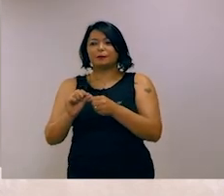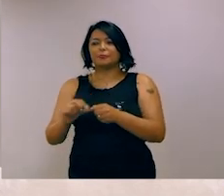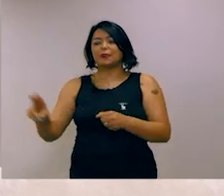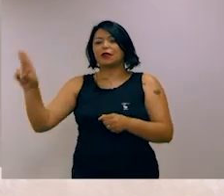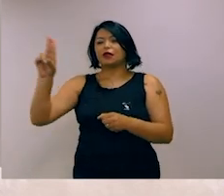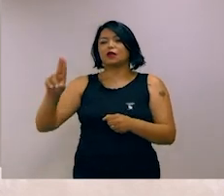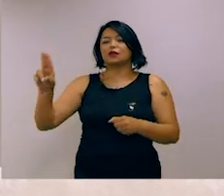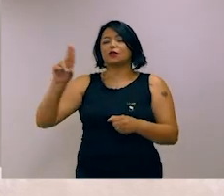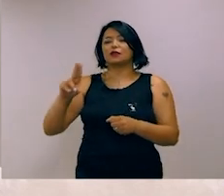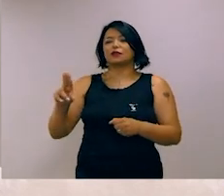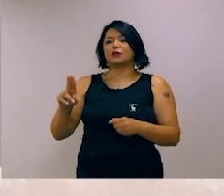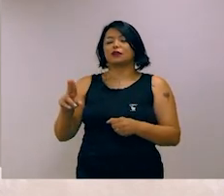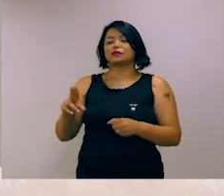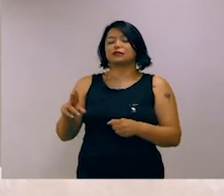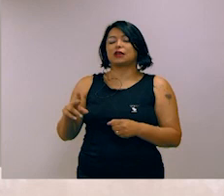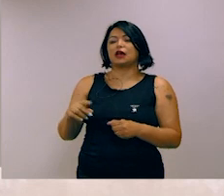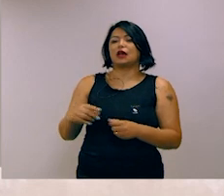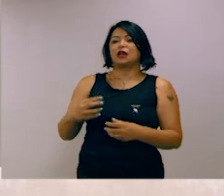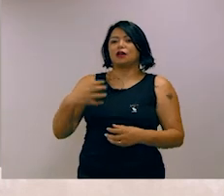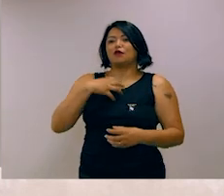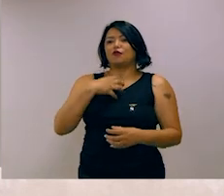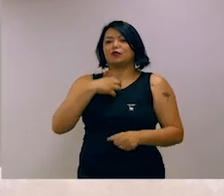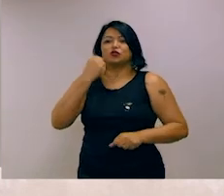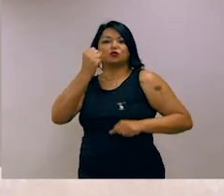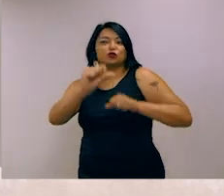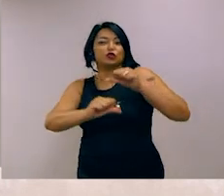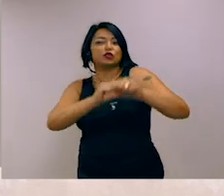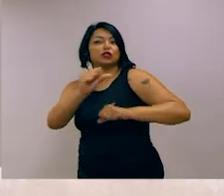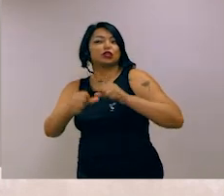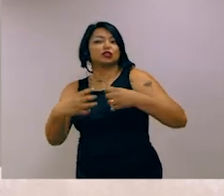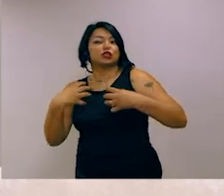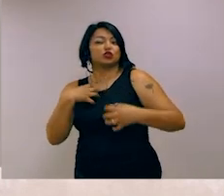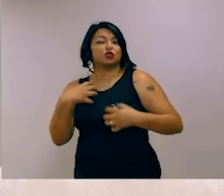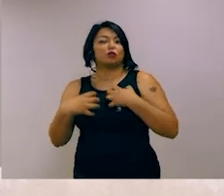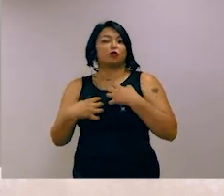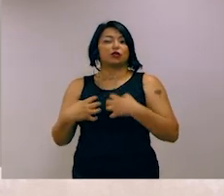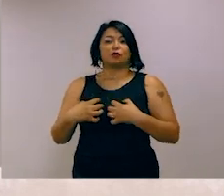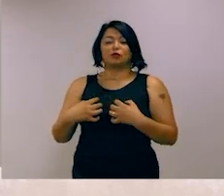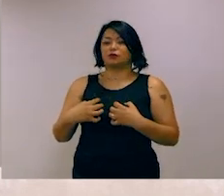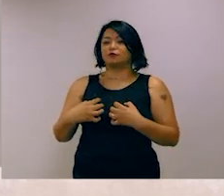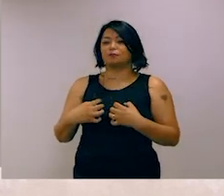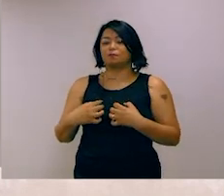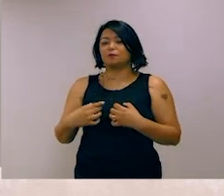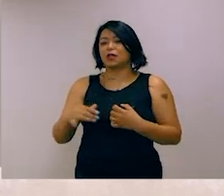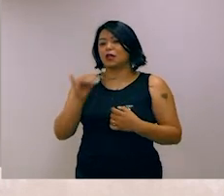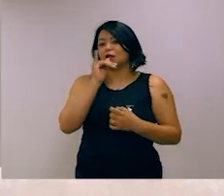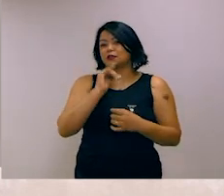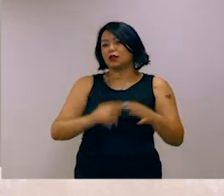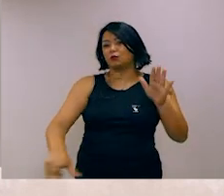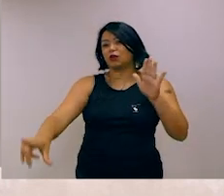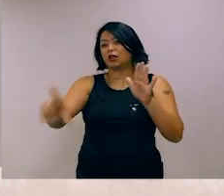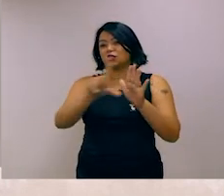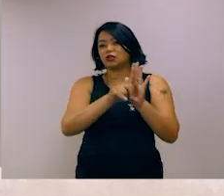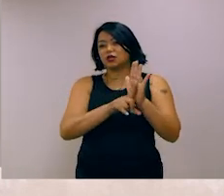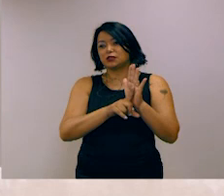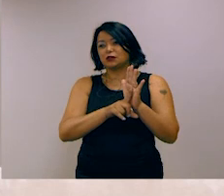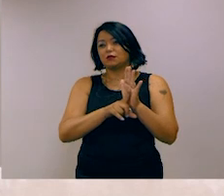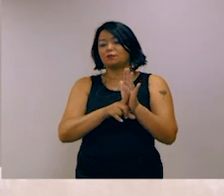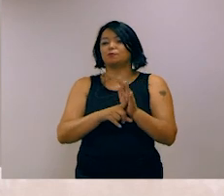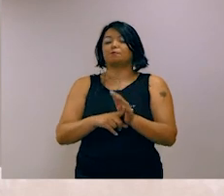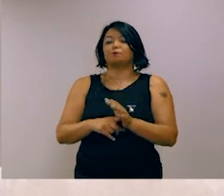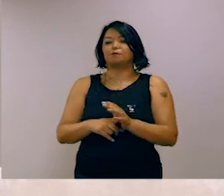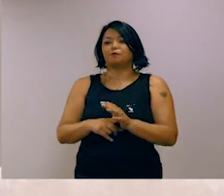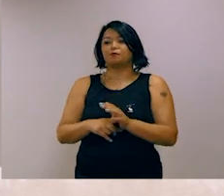of classical ways of doing that, such as legislation. So setting rules or banning soda